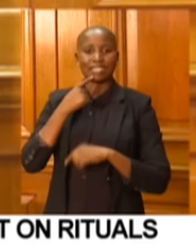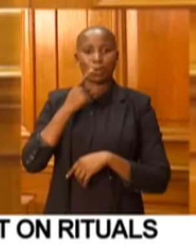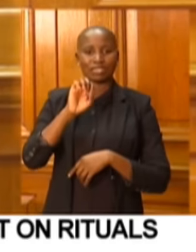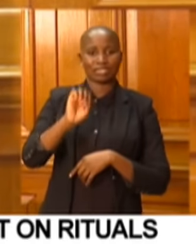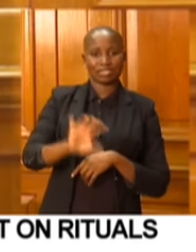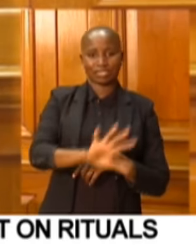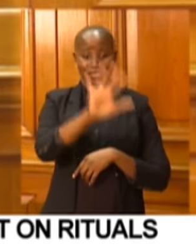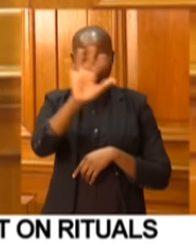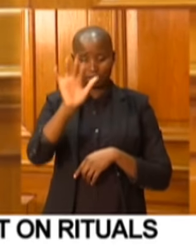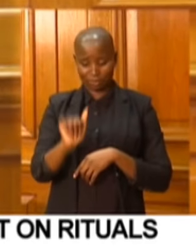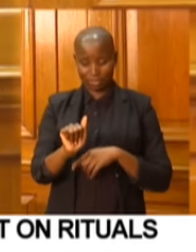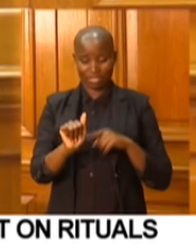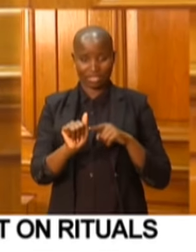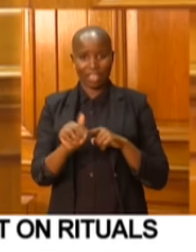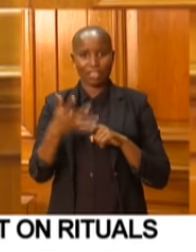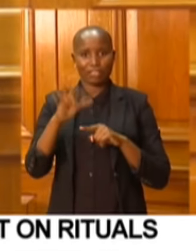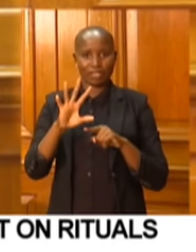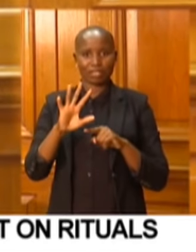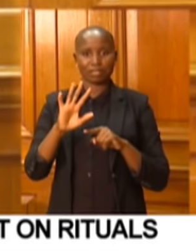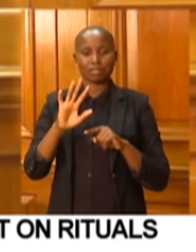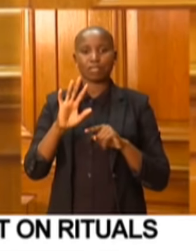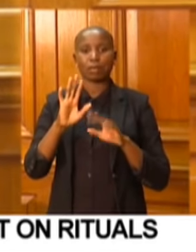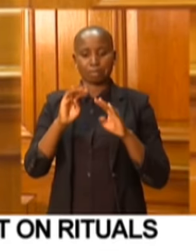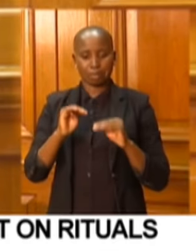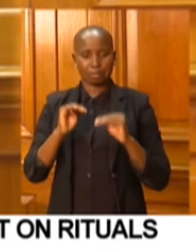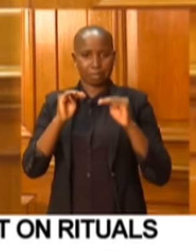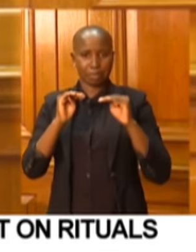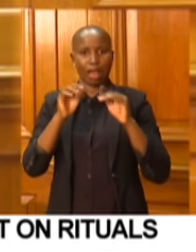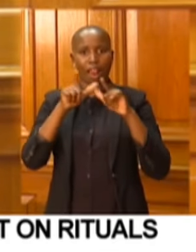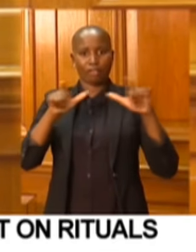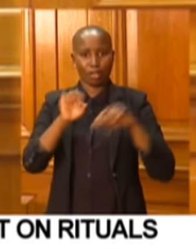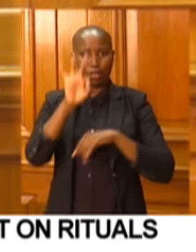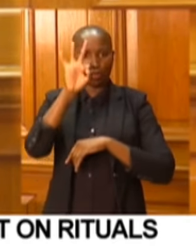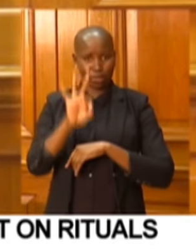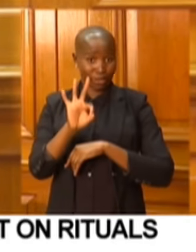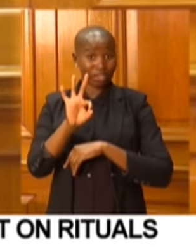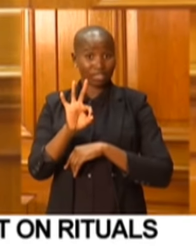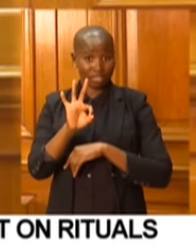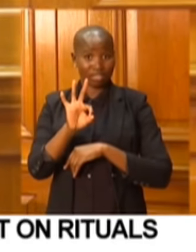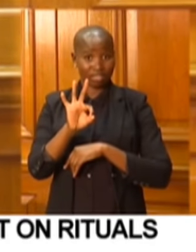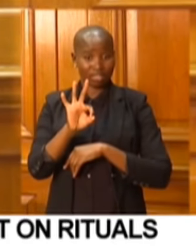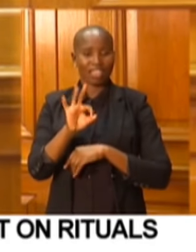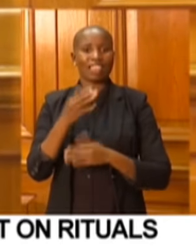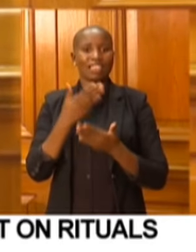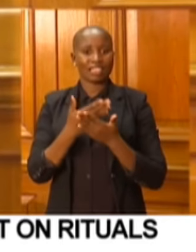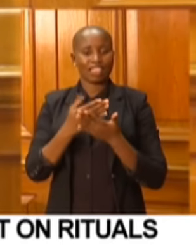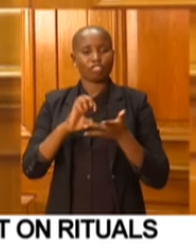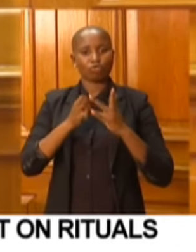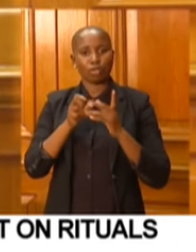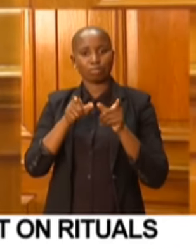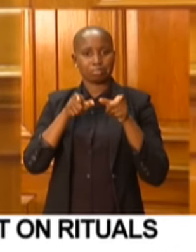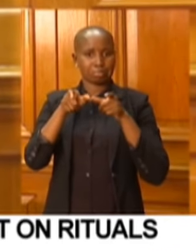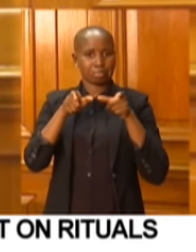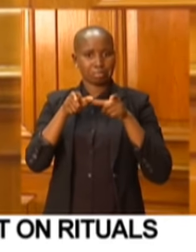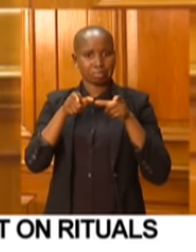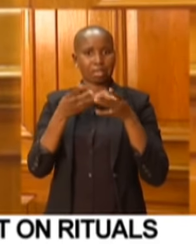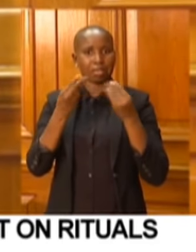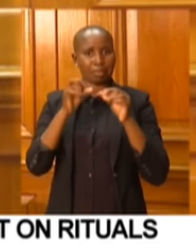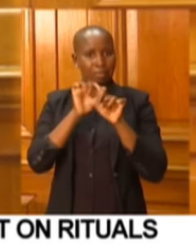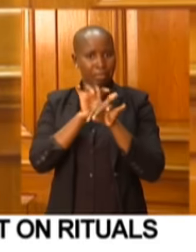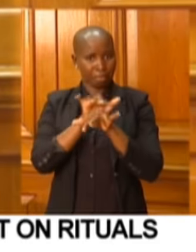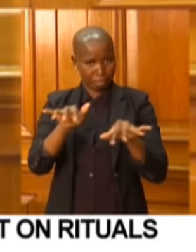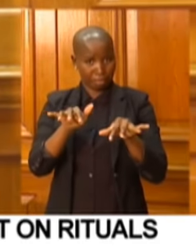on adjusted level 3 to contain the rapid rise in the infections that we've all